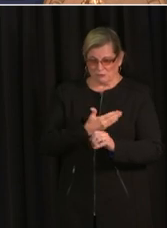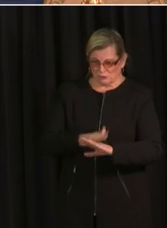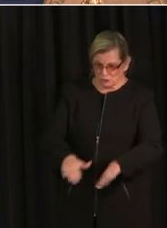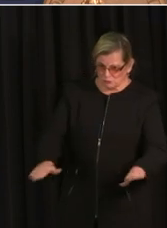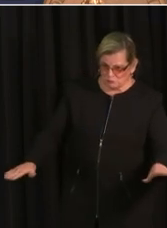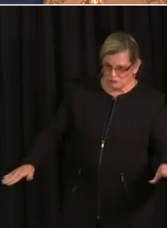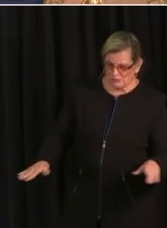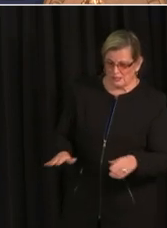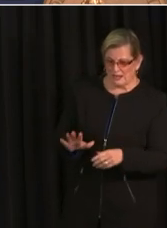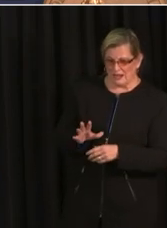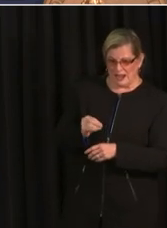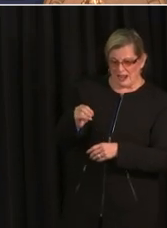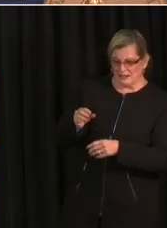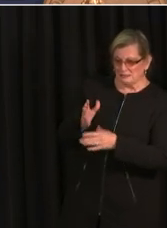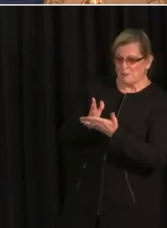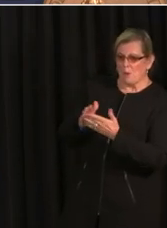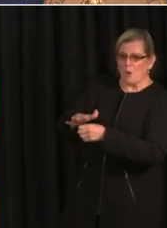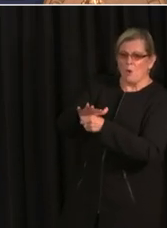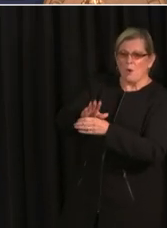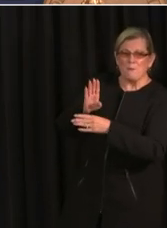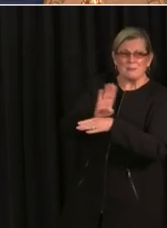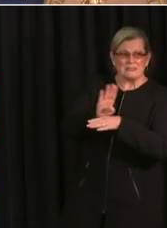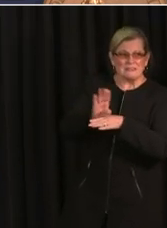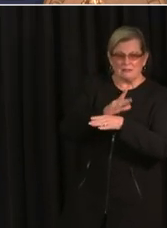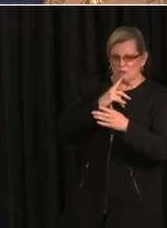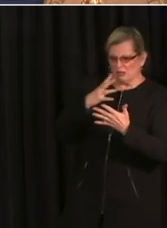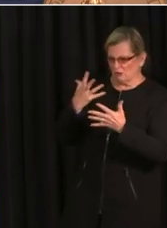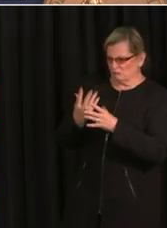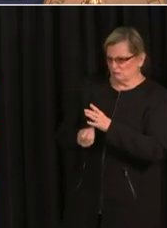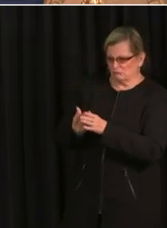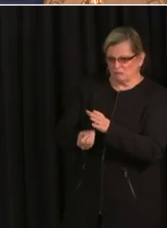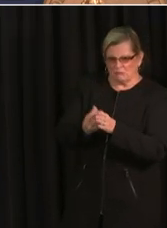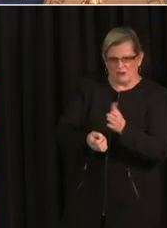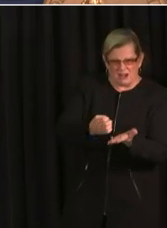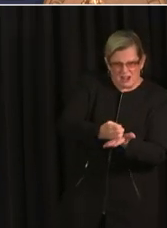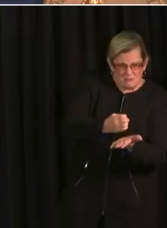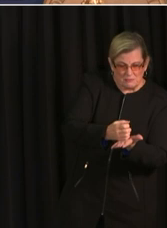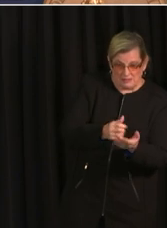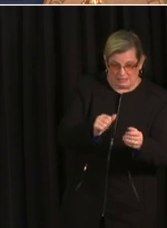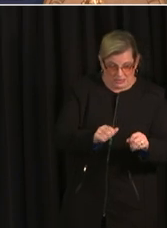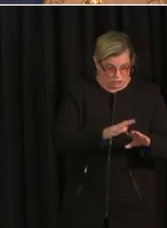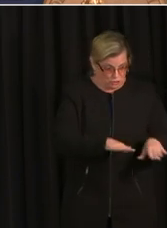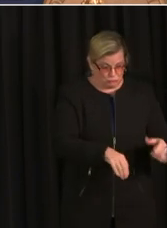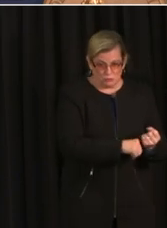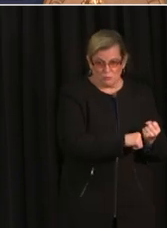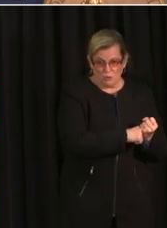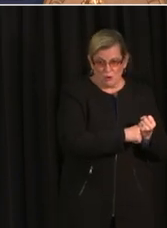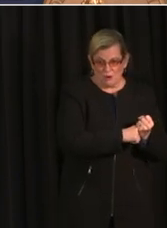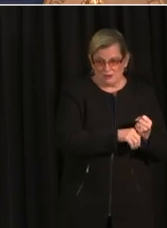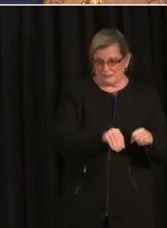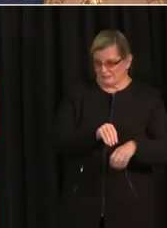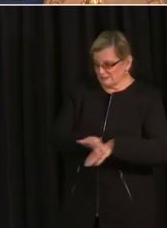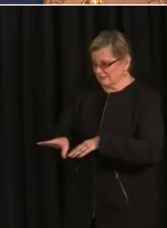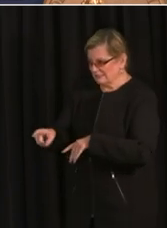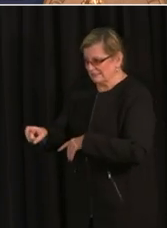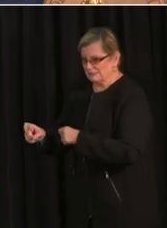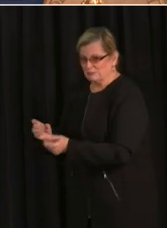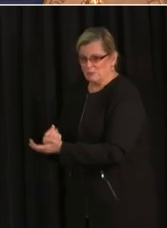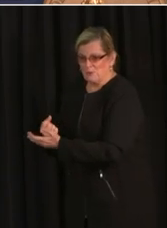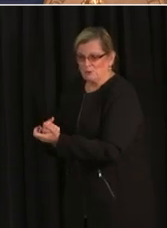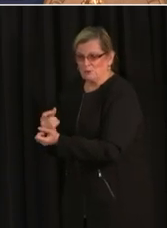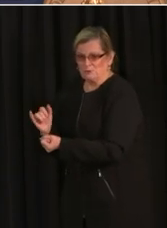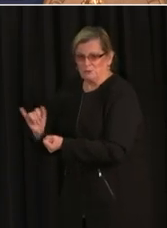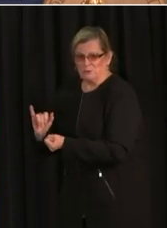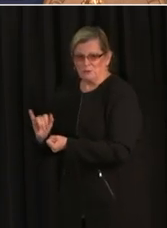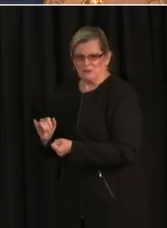and they are the backbone of our economy. Yesterday, or a couple days ago, I heard a business